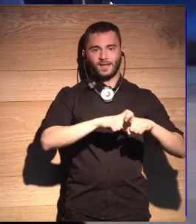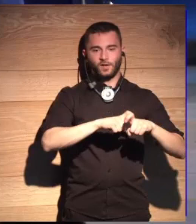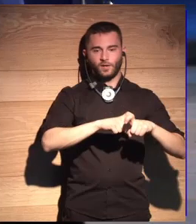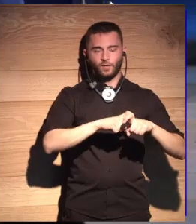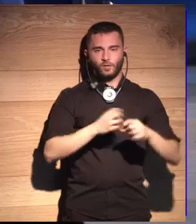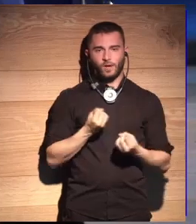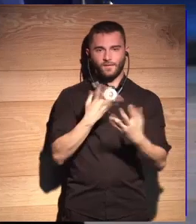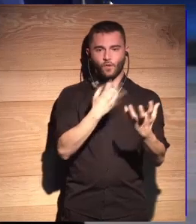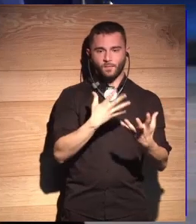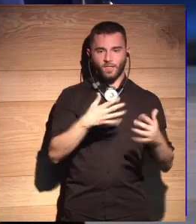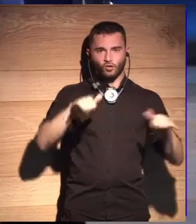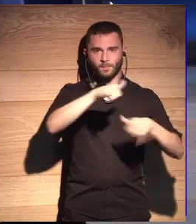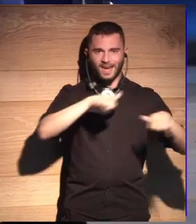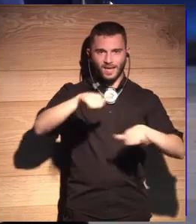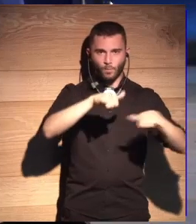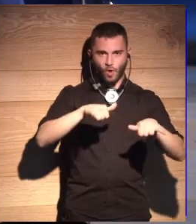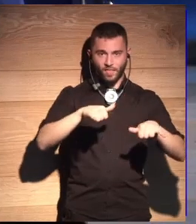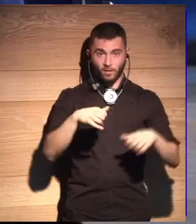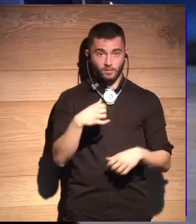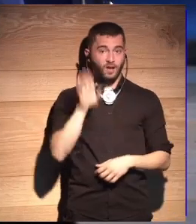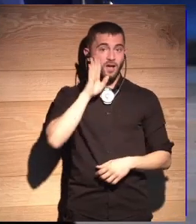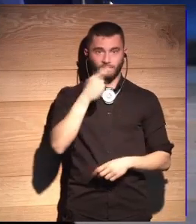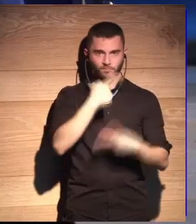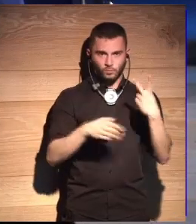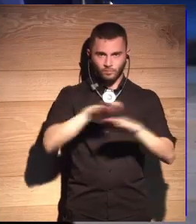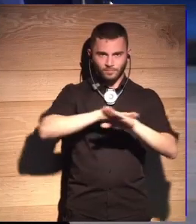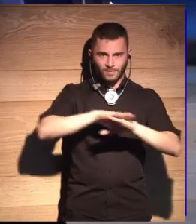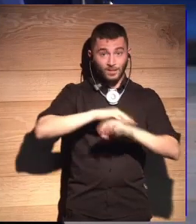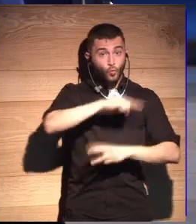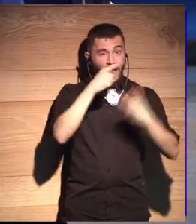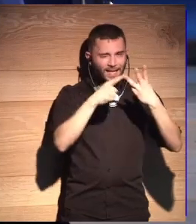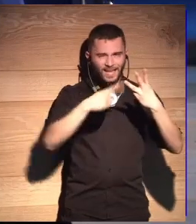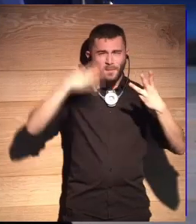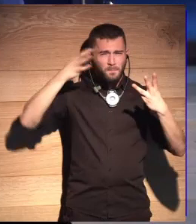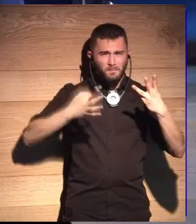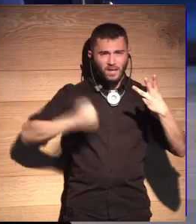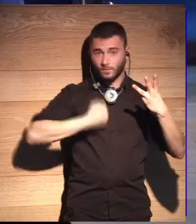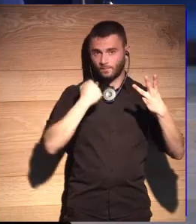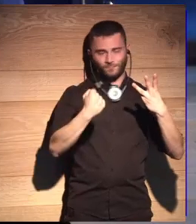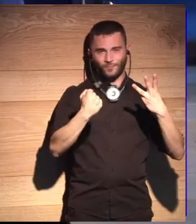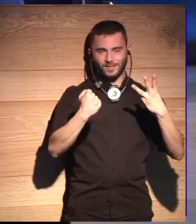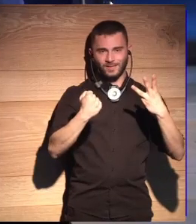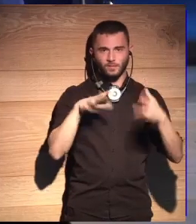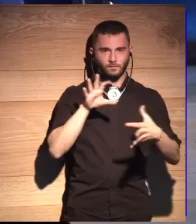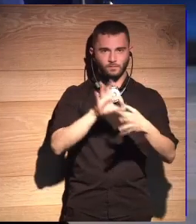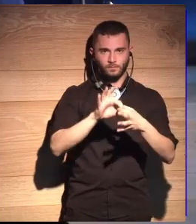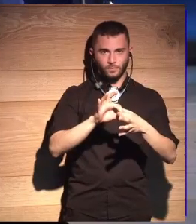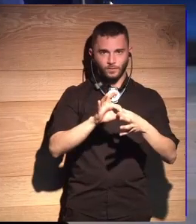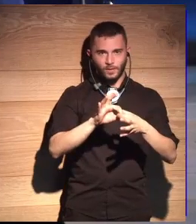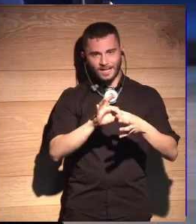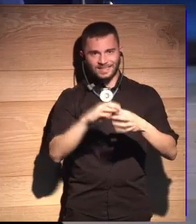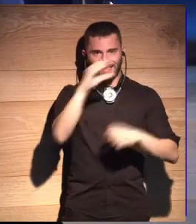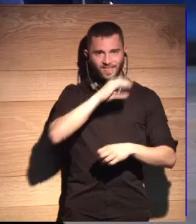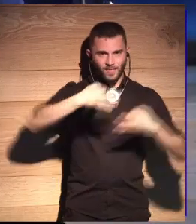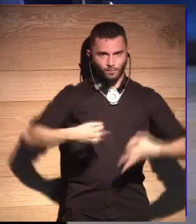many times by handling disinformation. These are the two basic ones, and there's an extremely